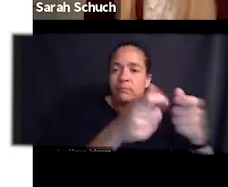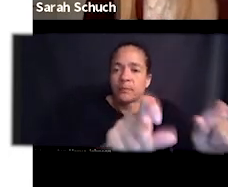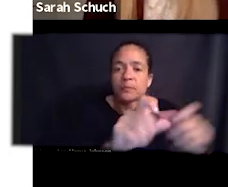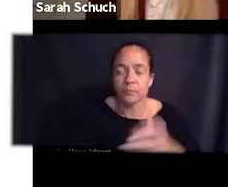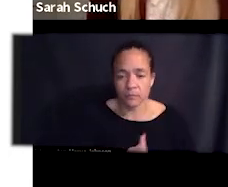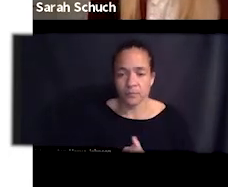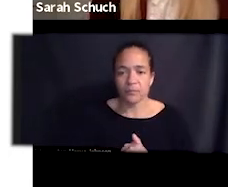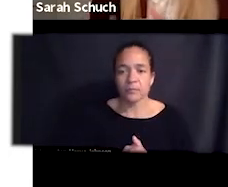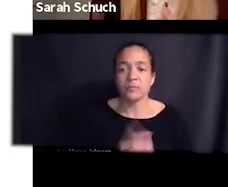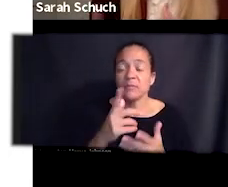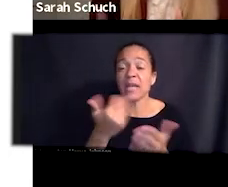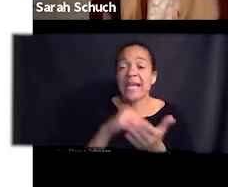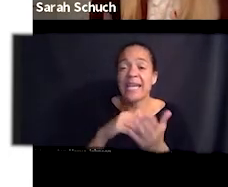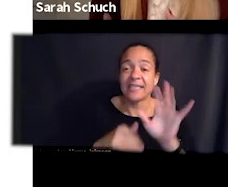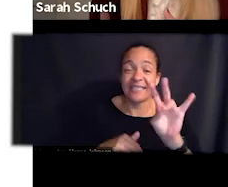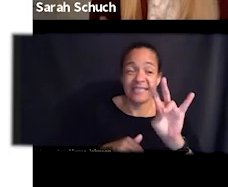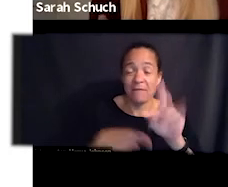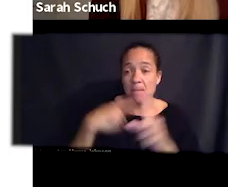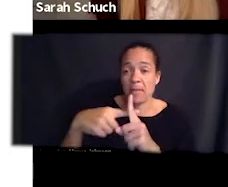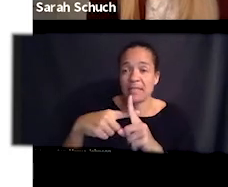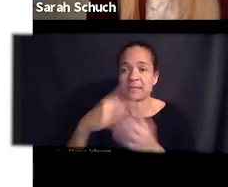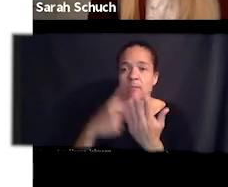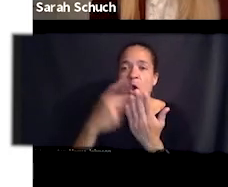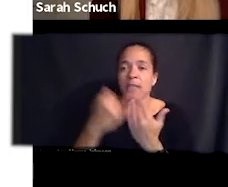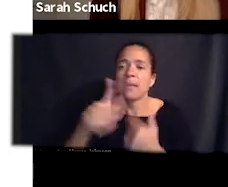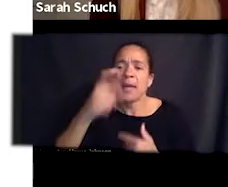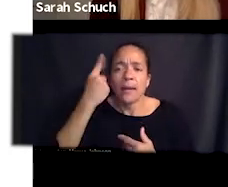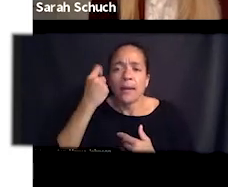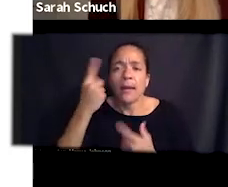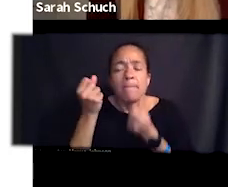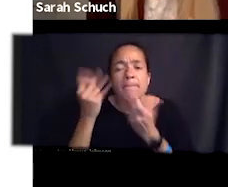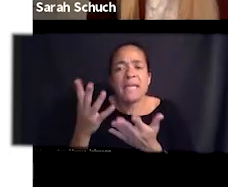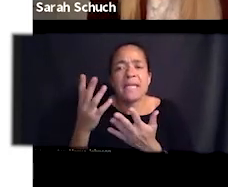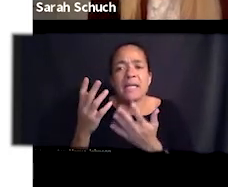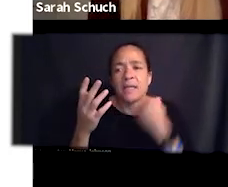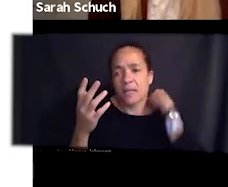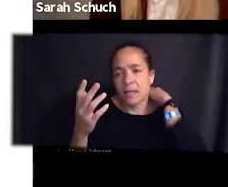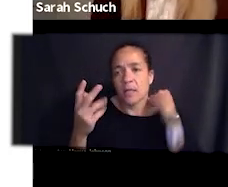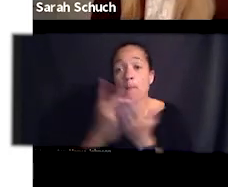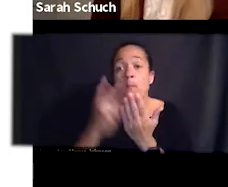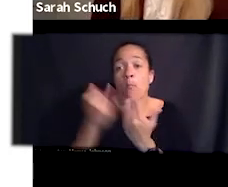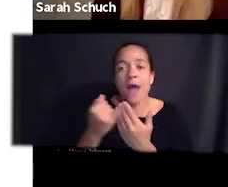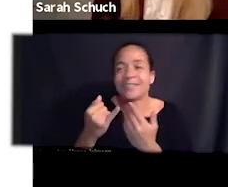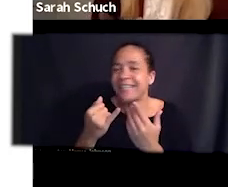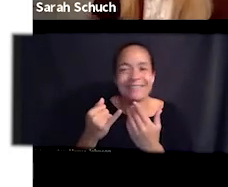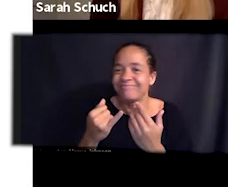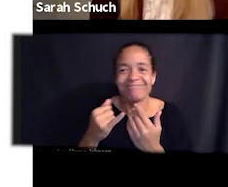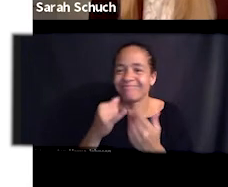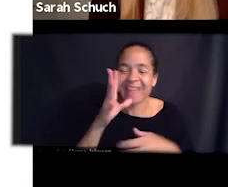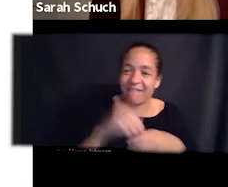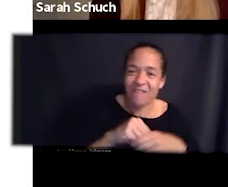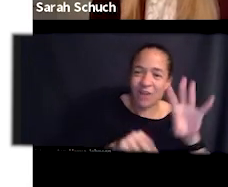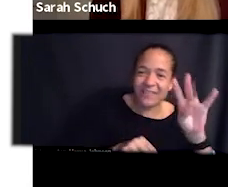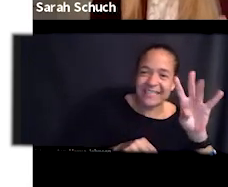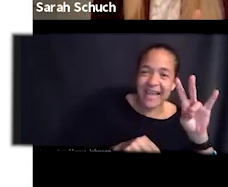funded 7+ projects, but there are many projects on the list that didn't make those top that we're still looking into. So it's not like we